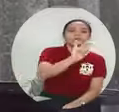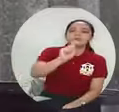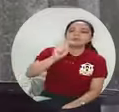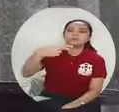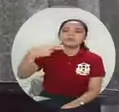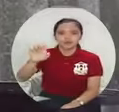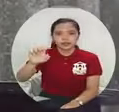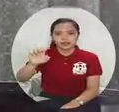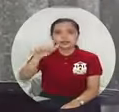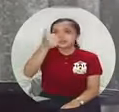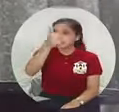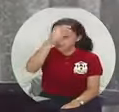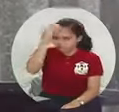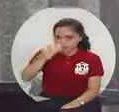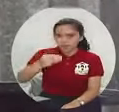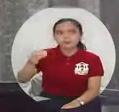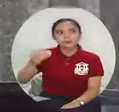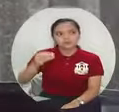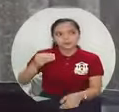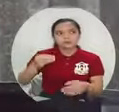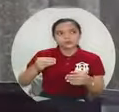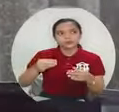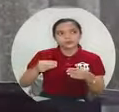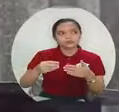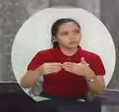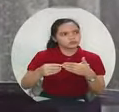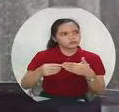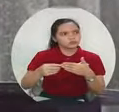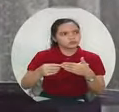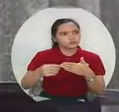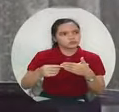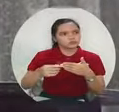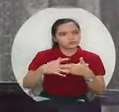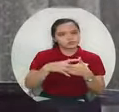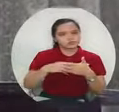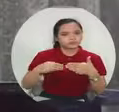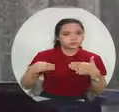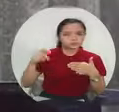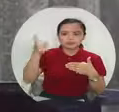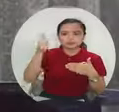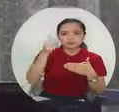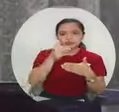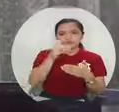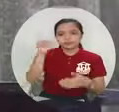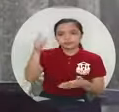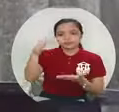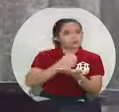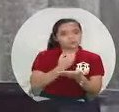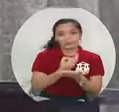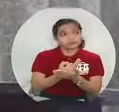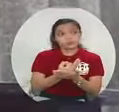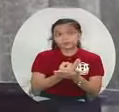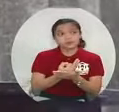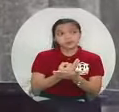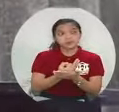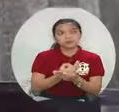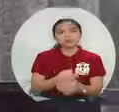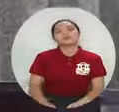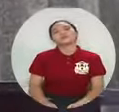be assisted. God requires the first fruit as what He has told us in the